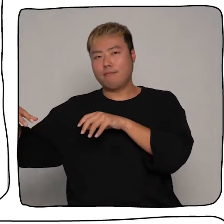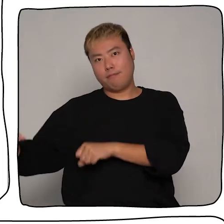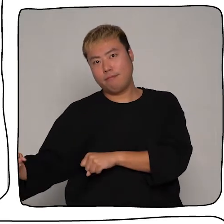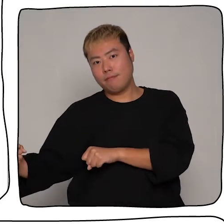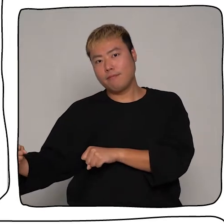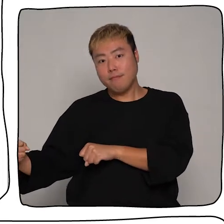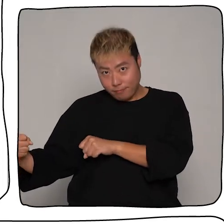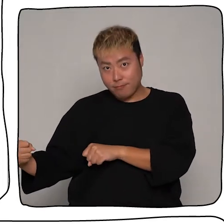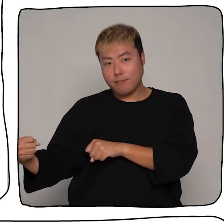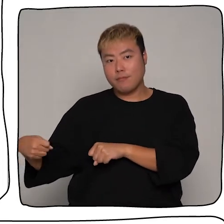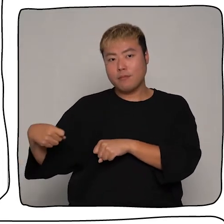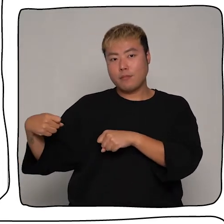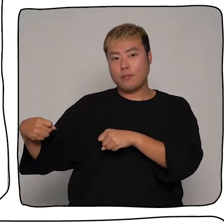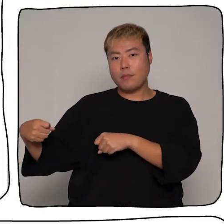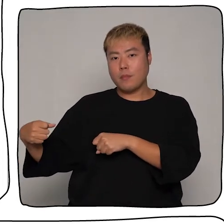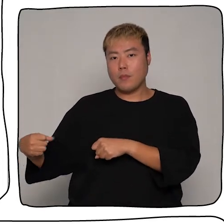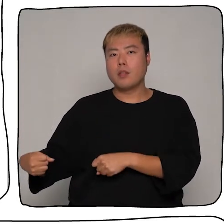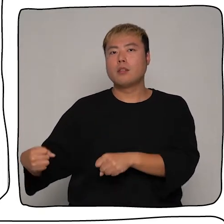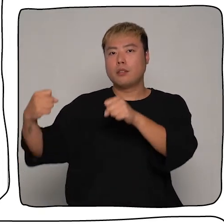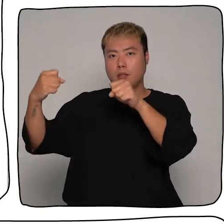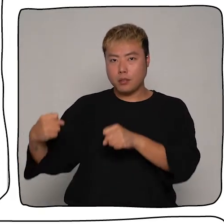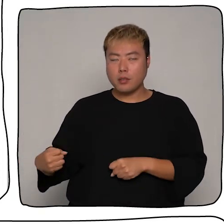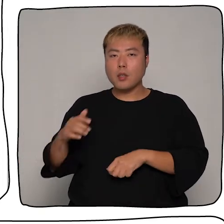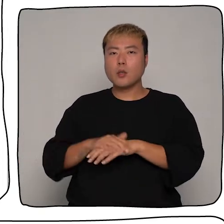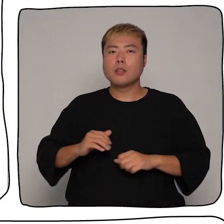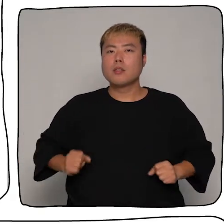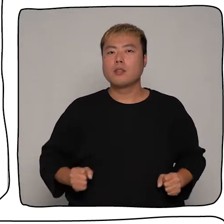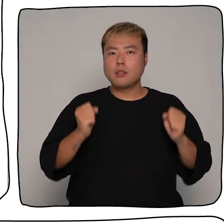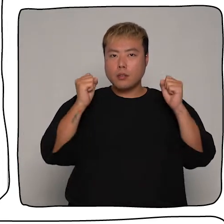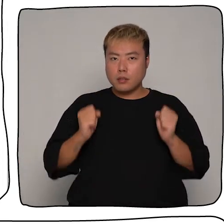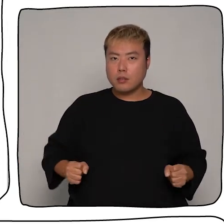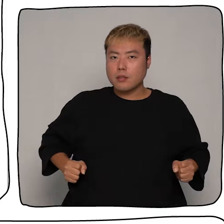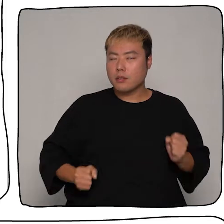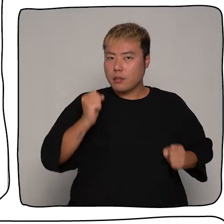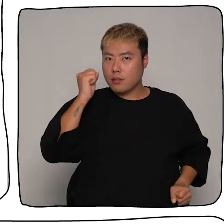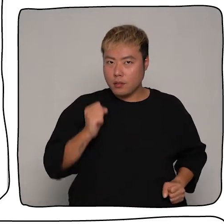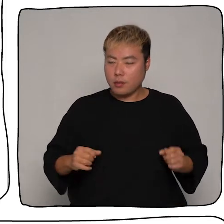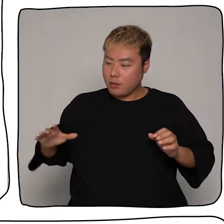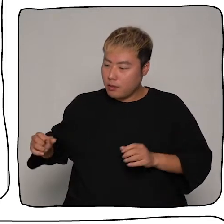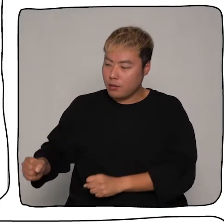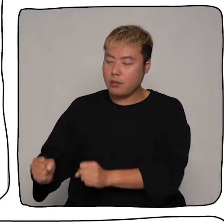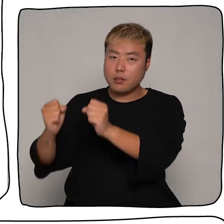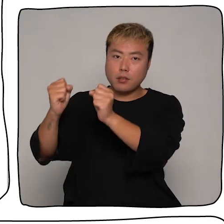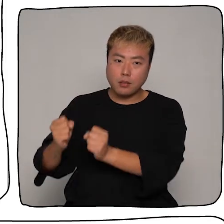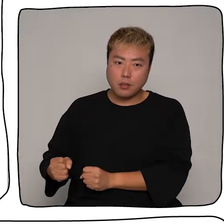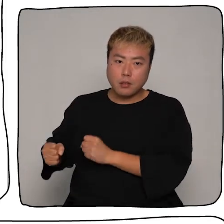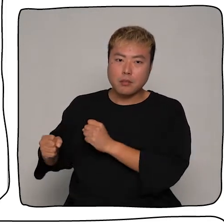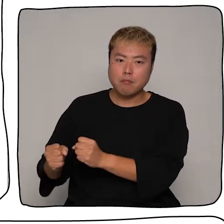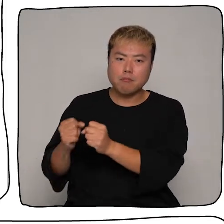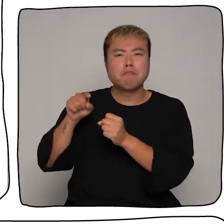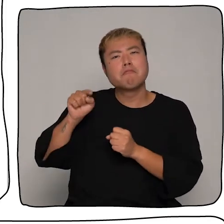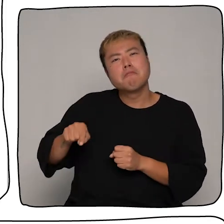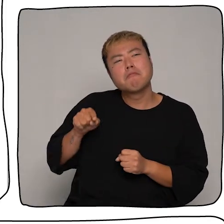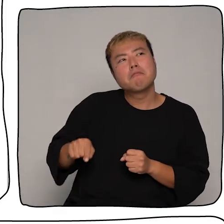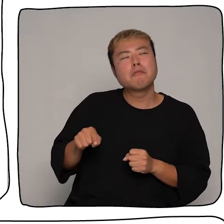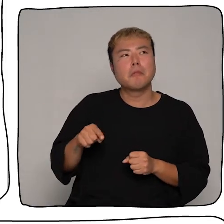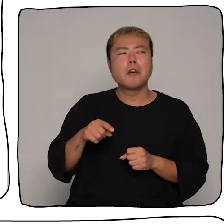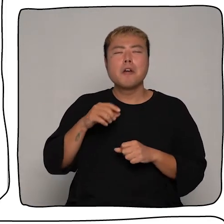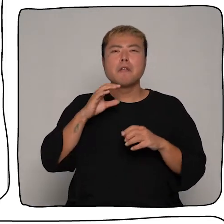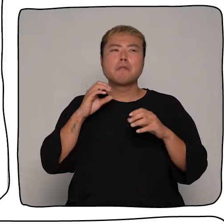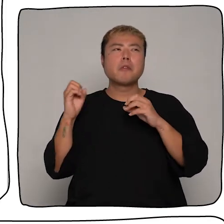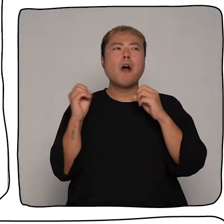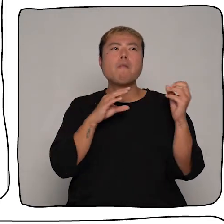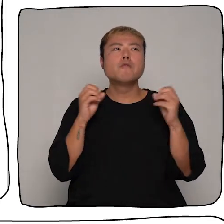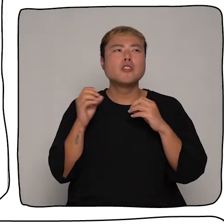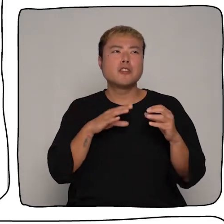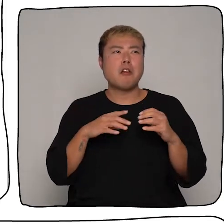run with synchronized arm waving. This low-tech, very low-tech communication